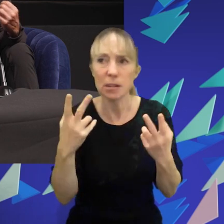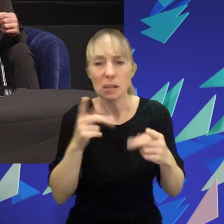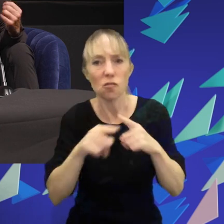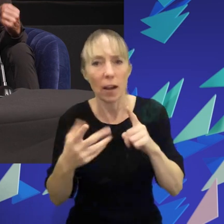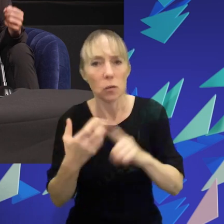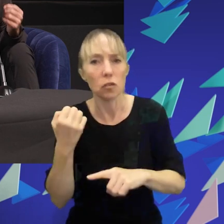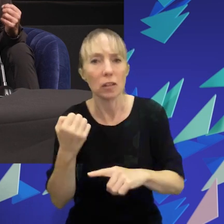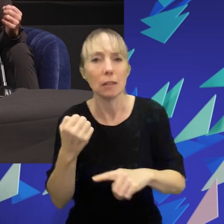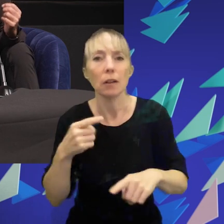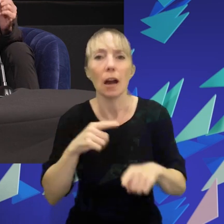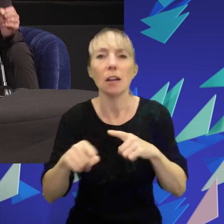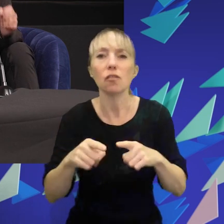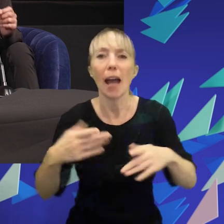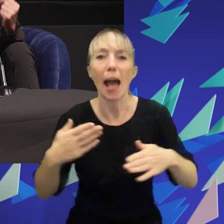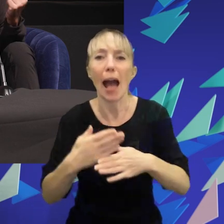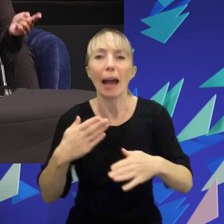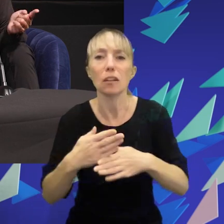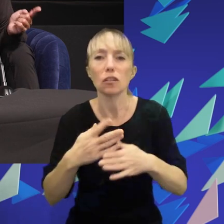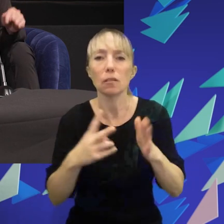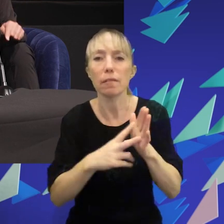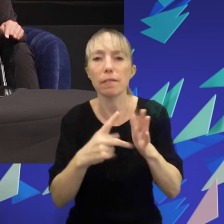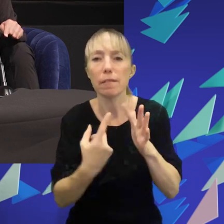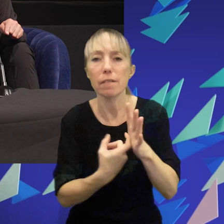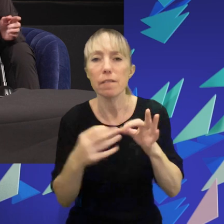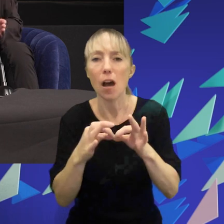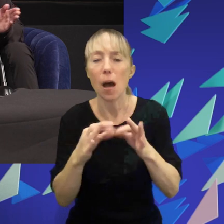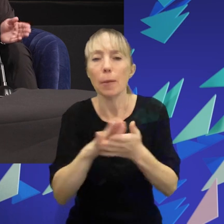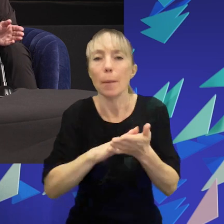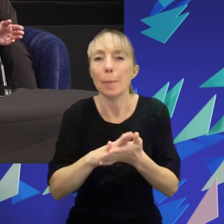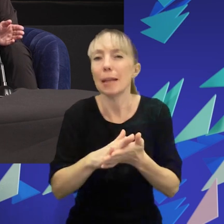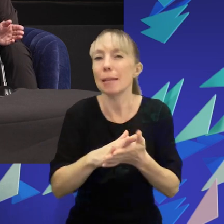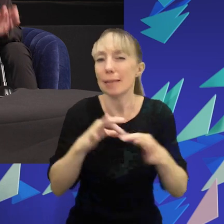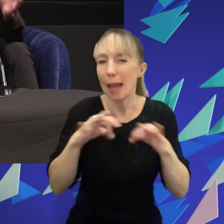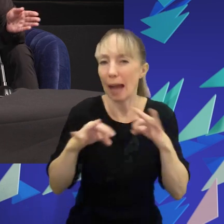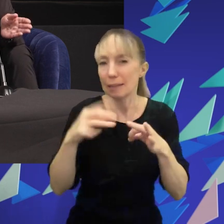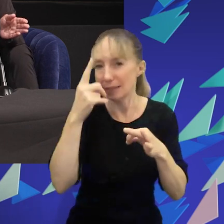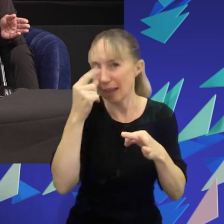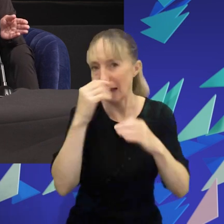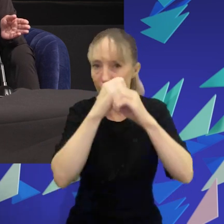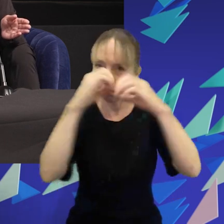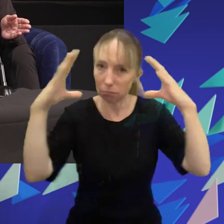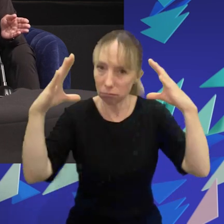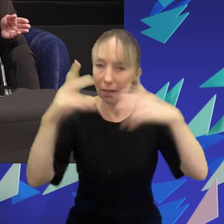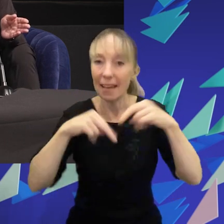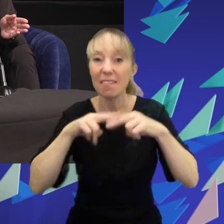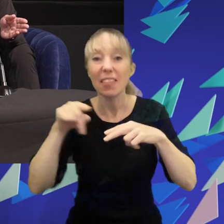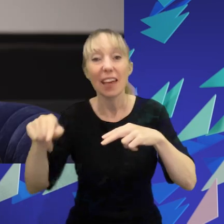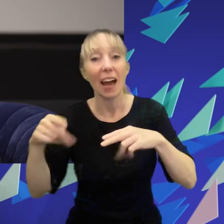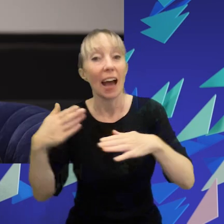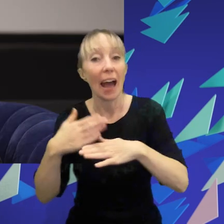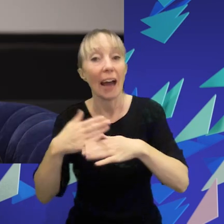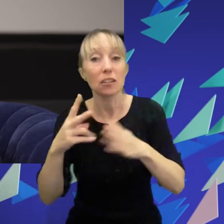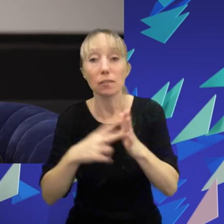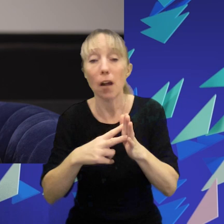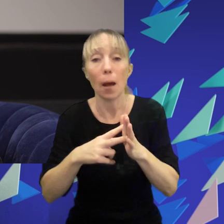try to get some action verbs that actually can serve the actors to get that. And if that action verb doesn't work,